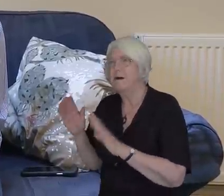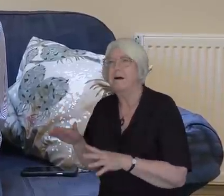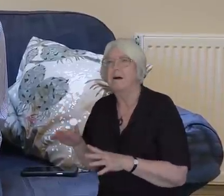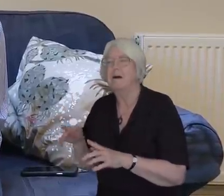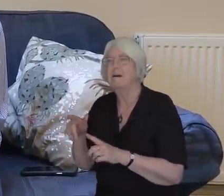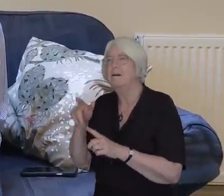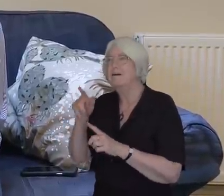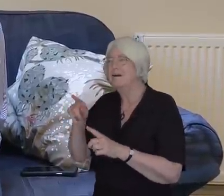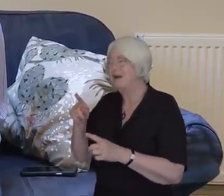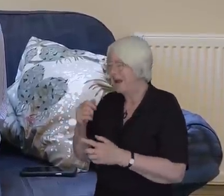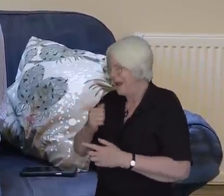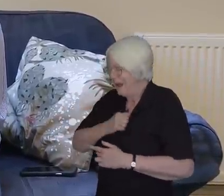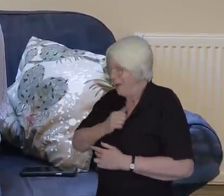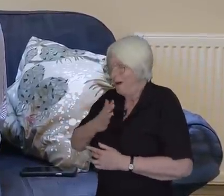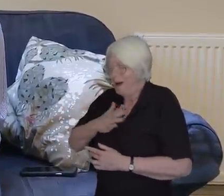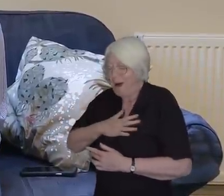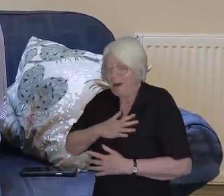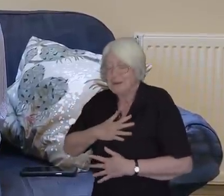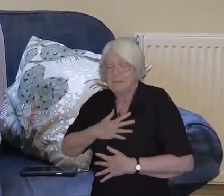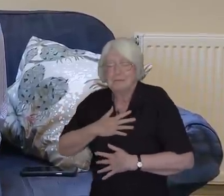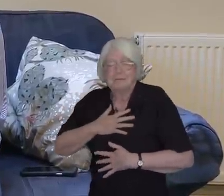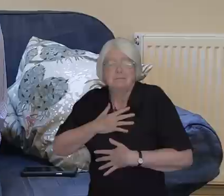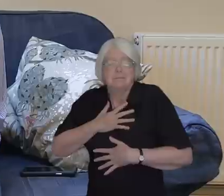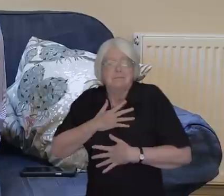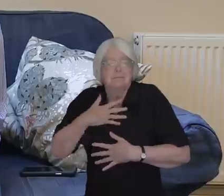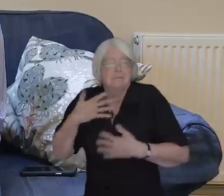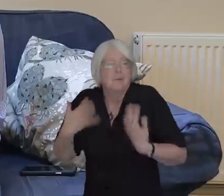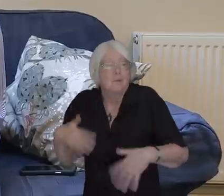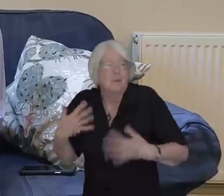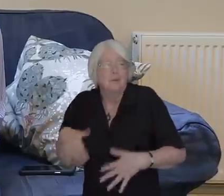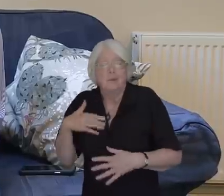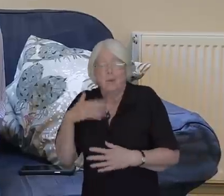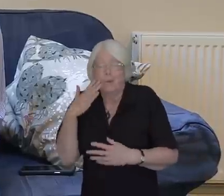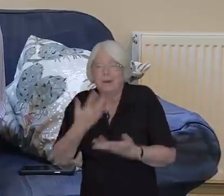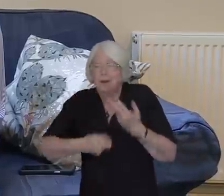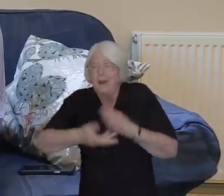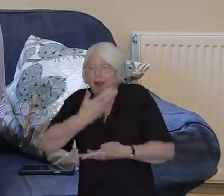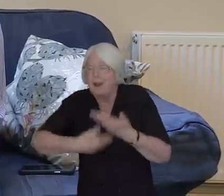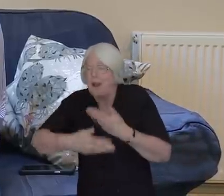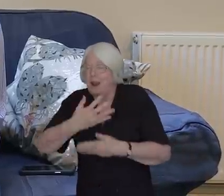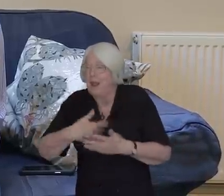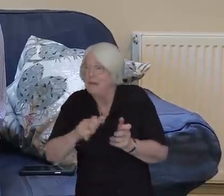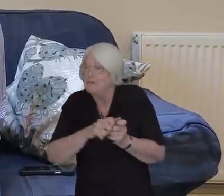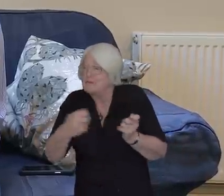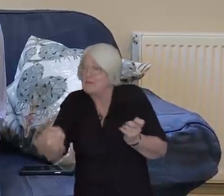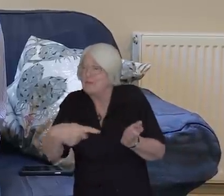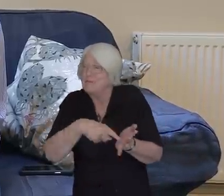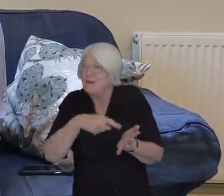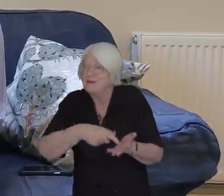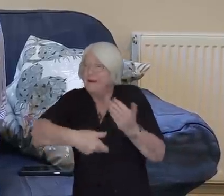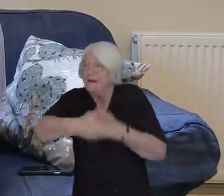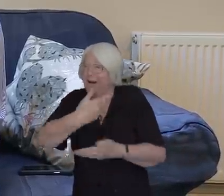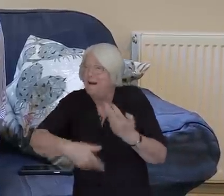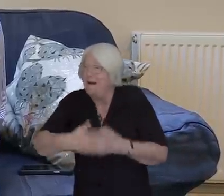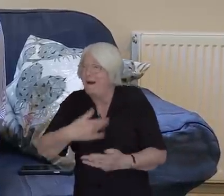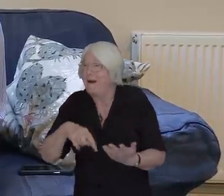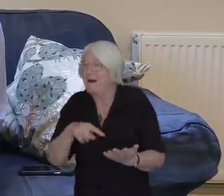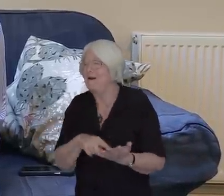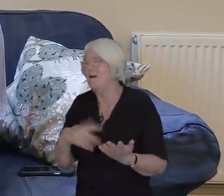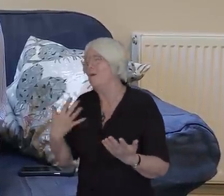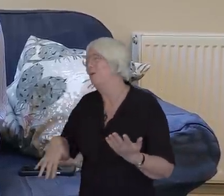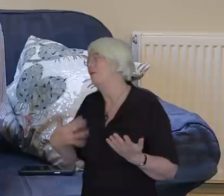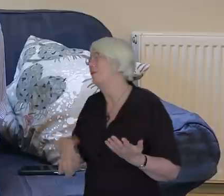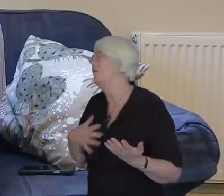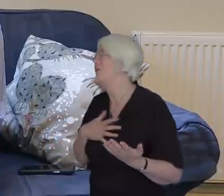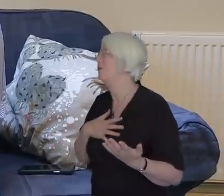They said to each other, were not our hearts burning within us while he was talking to us on the road, while he was opening the scriptures